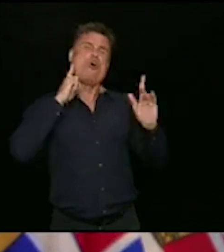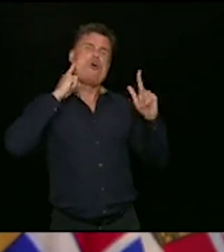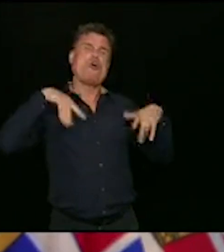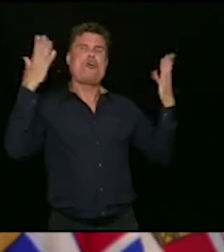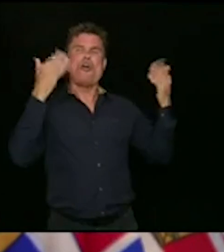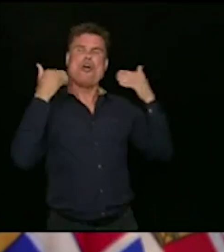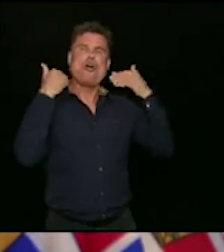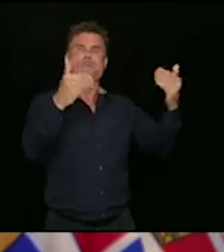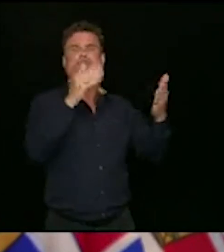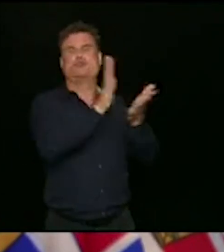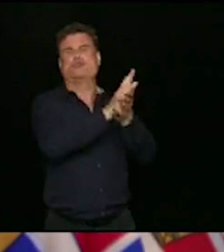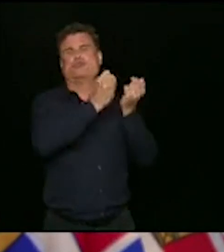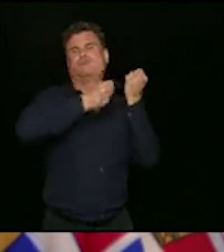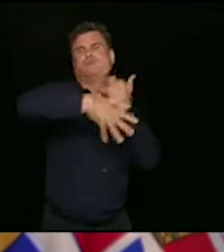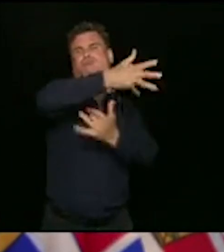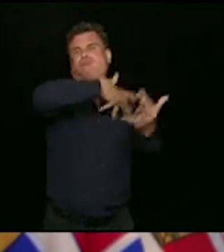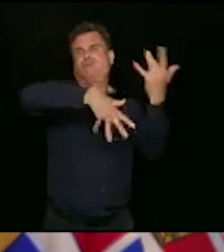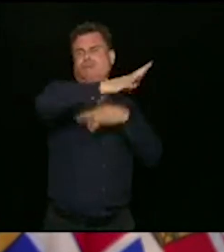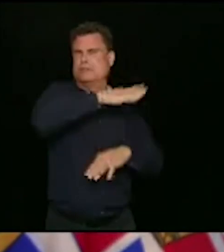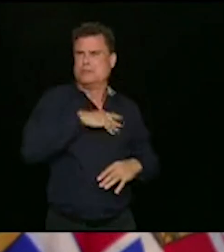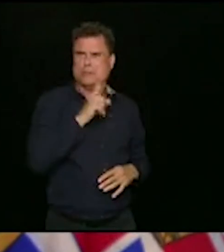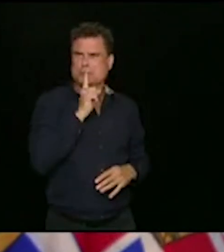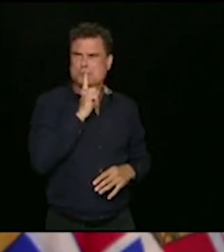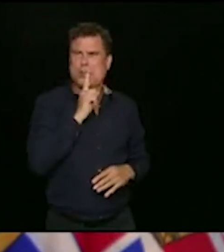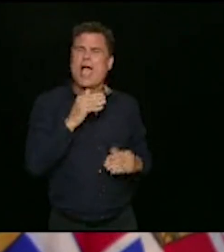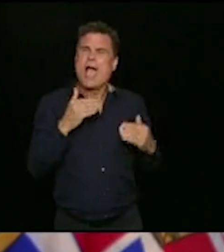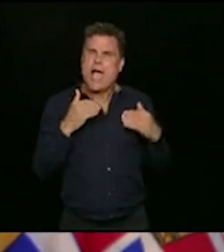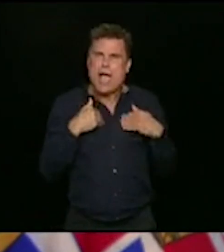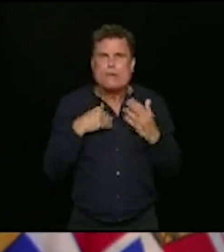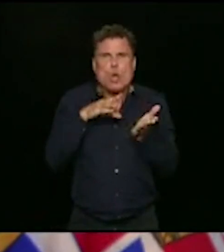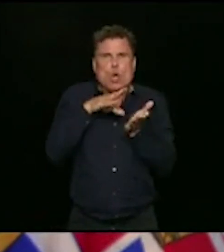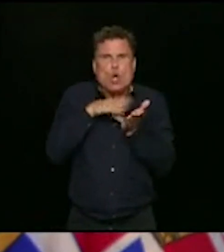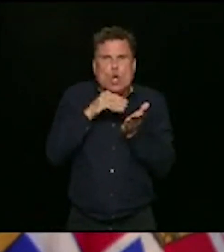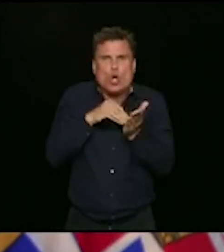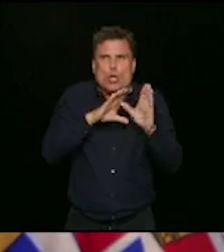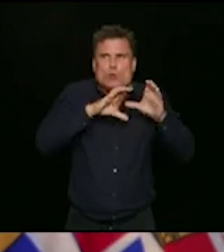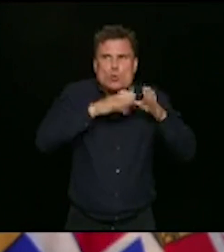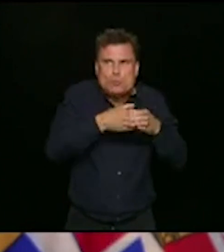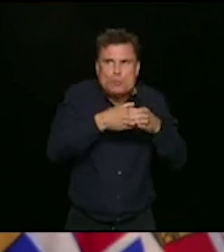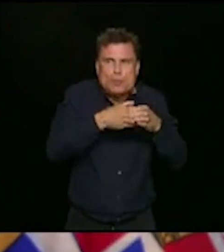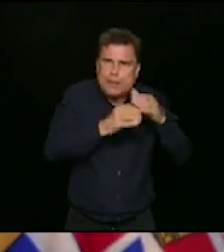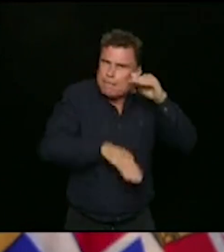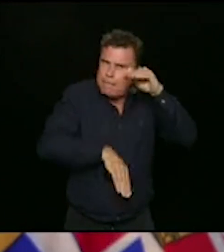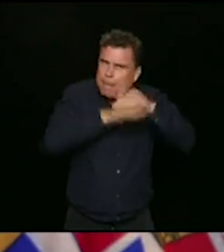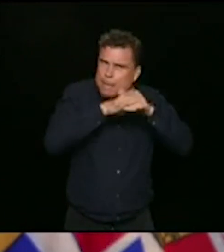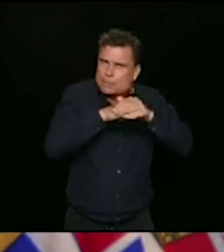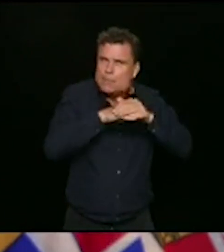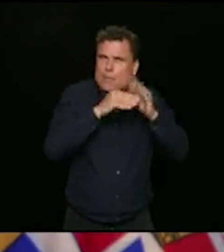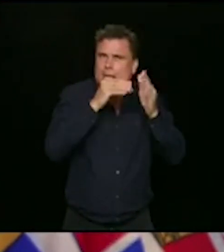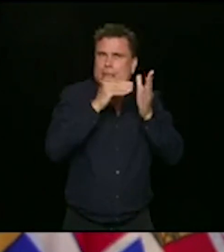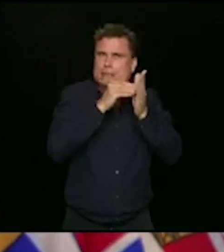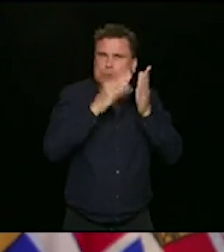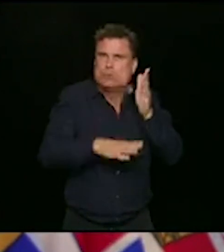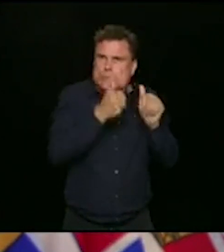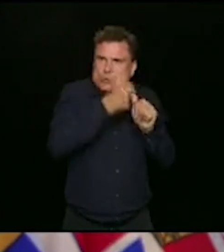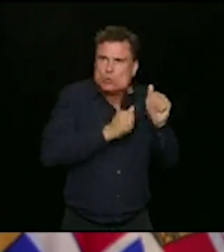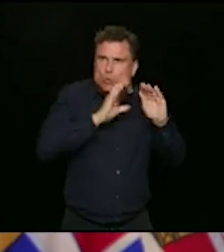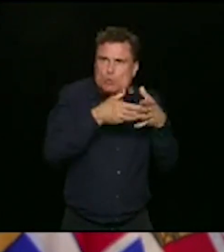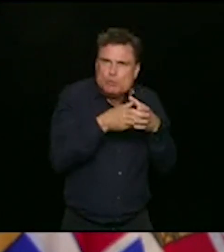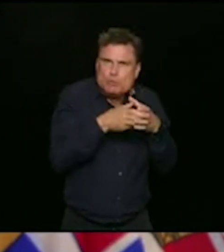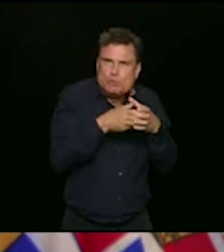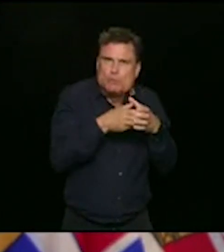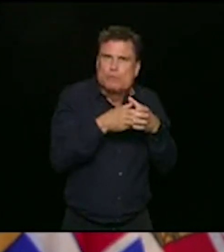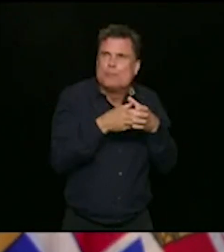we're saying is that the maximum that children may be exposed to, but we are continuing to have